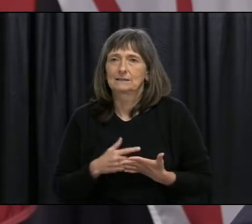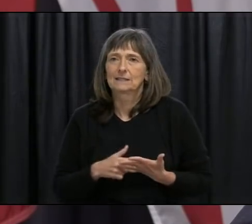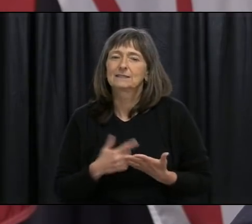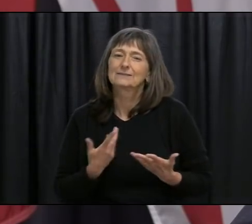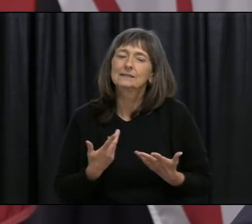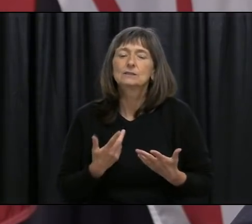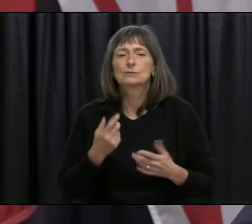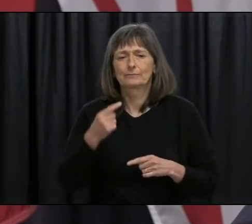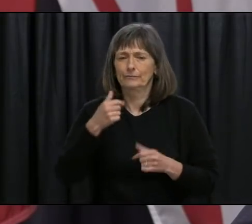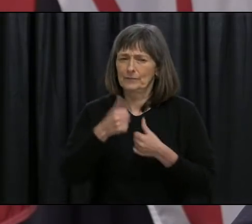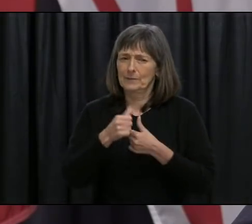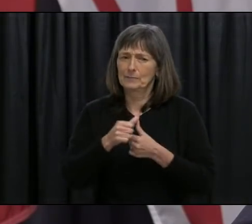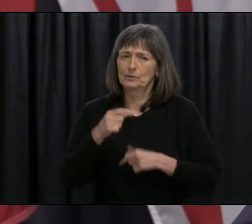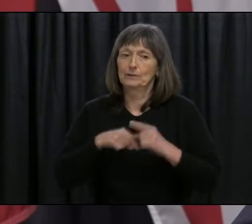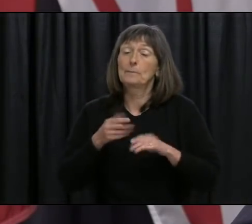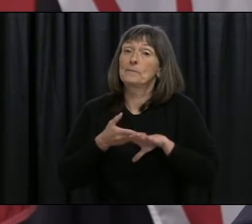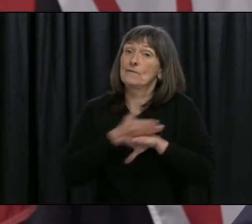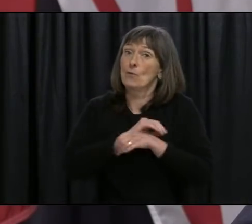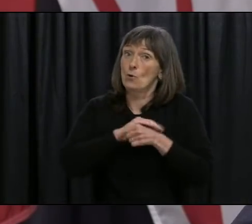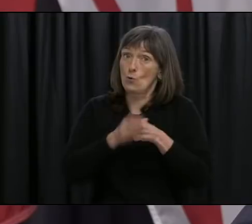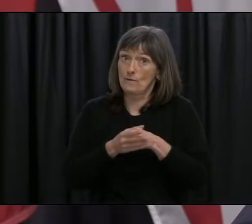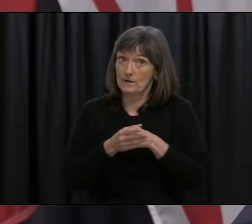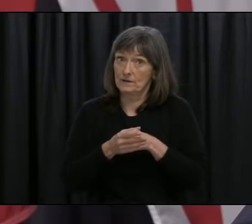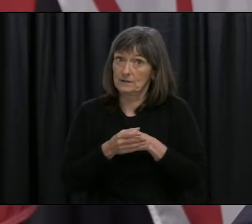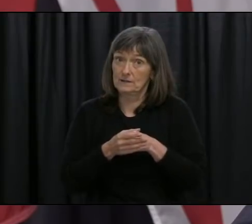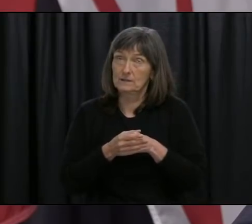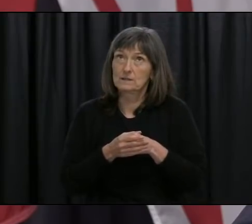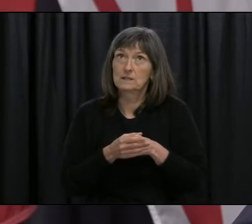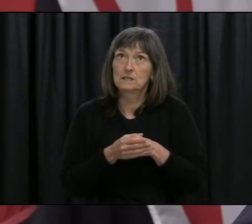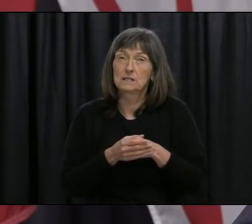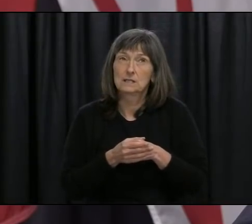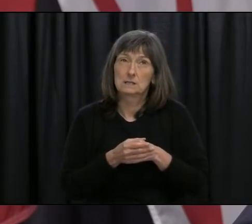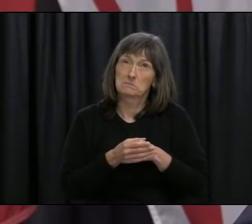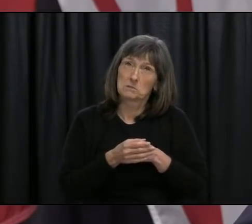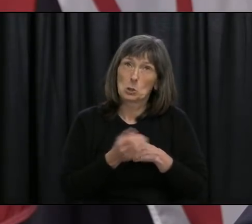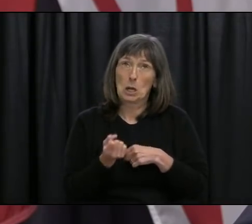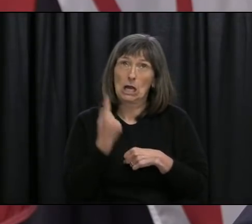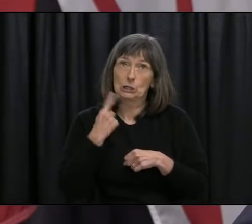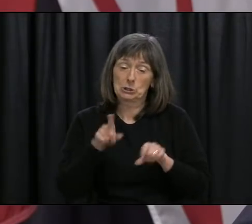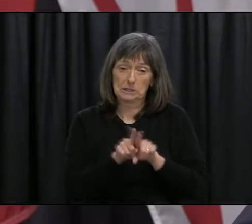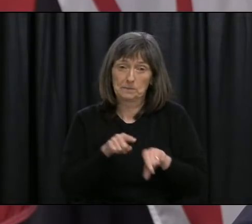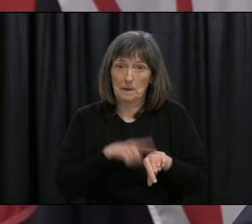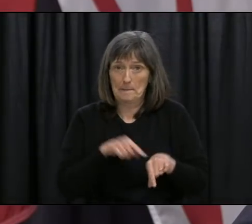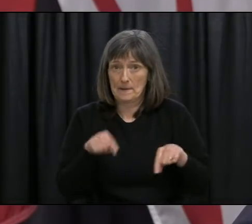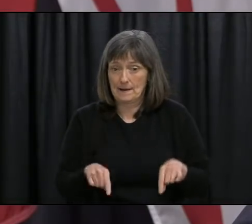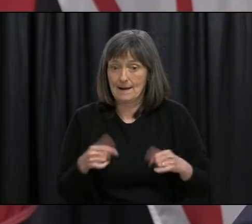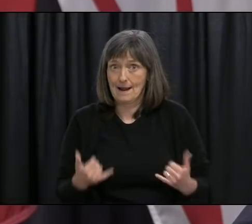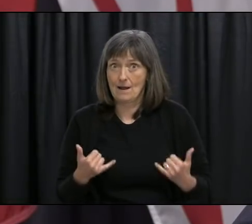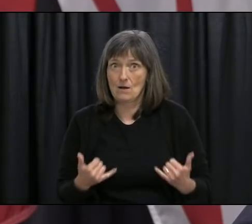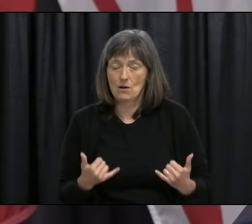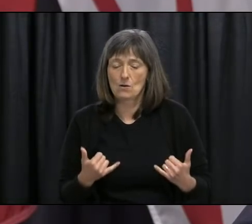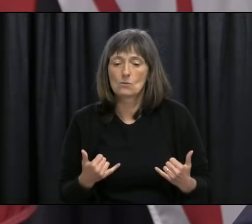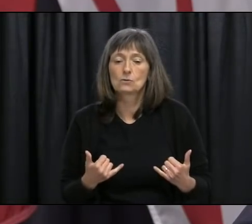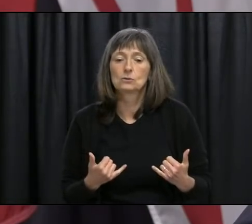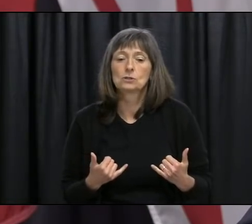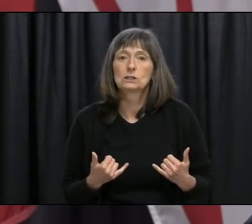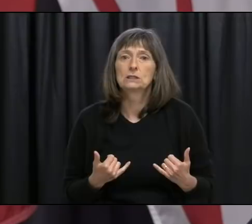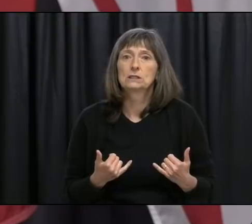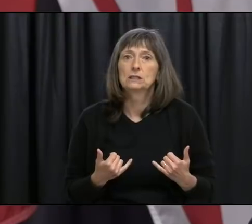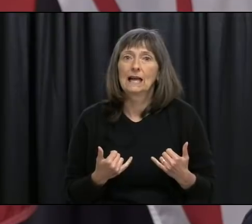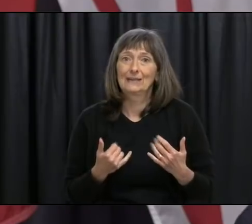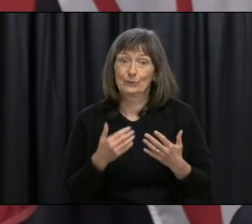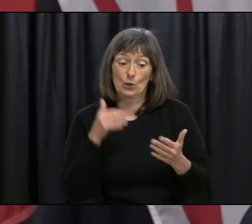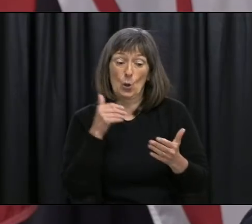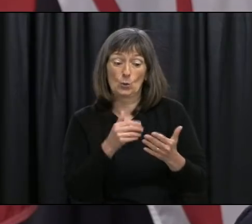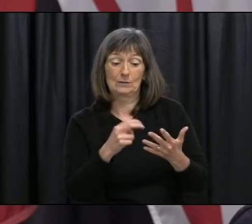steps, if you go back to pre-COVID, essentially where we were last year at this particular time, and as we move into Alert Level 2, we're getting